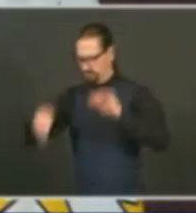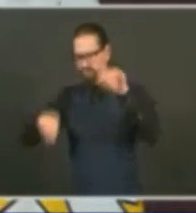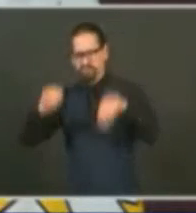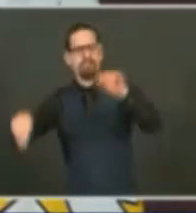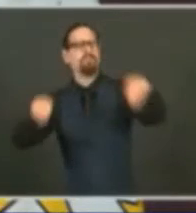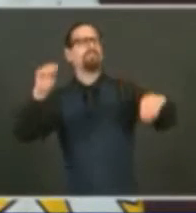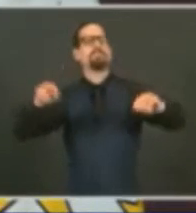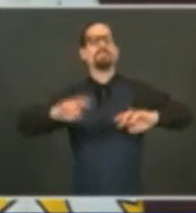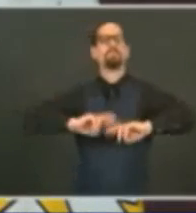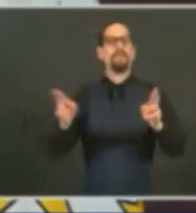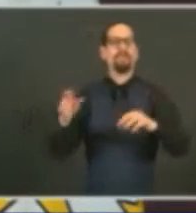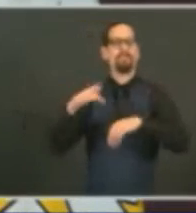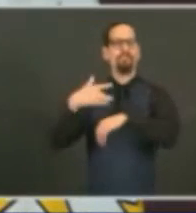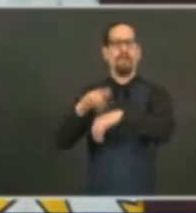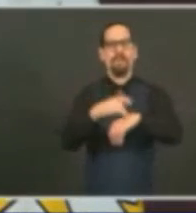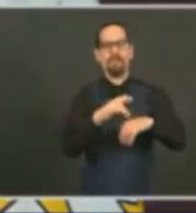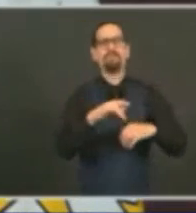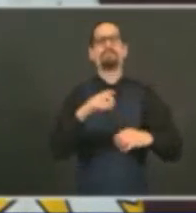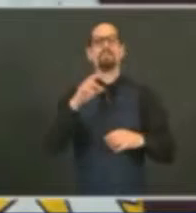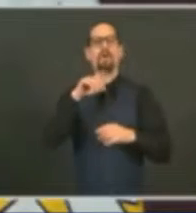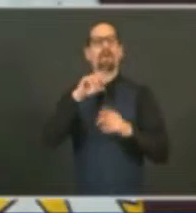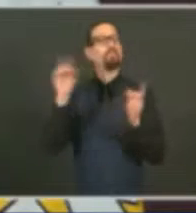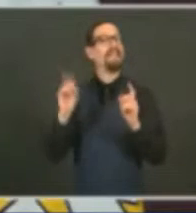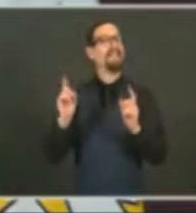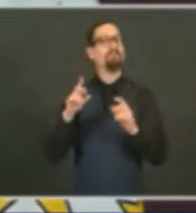website, which you can navigate to from